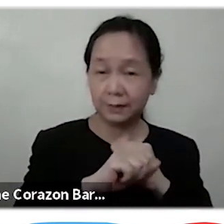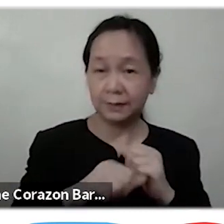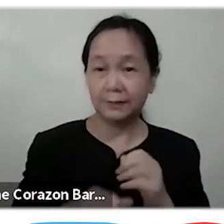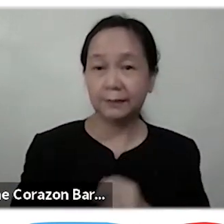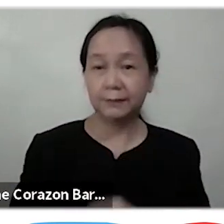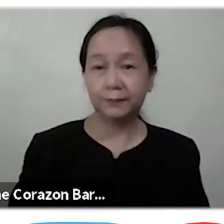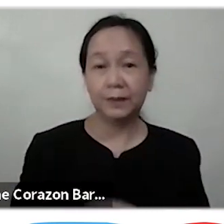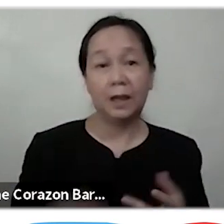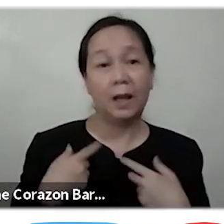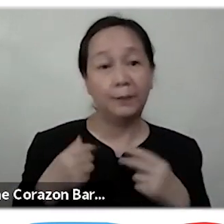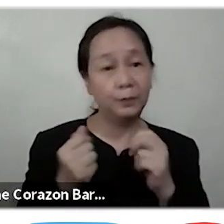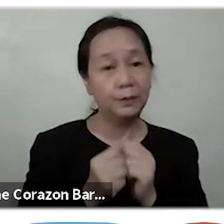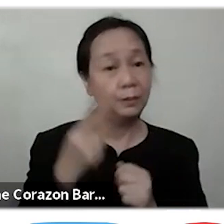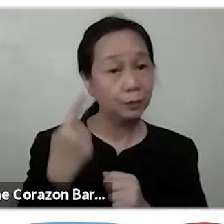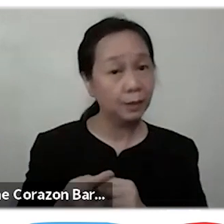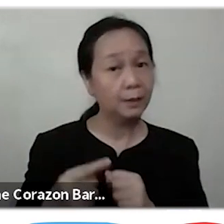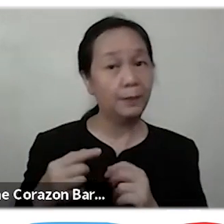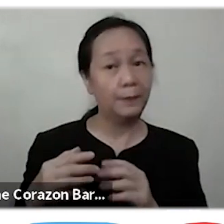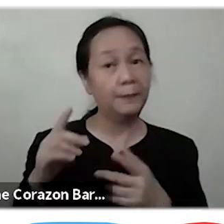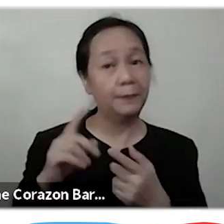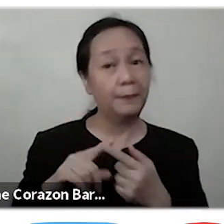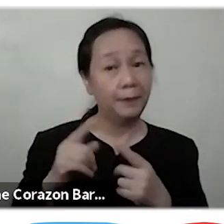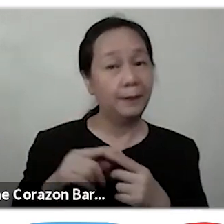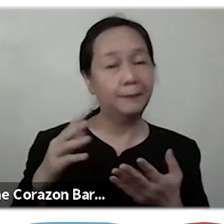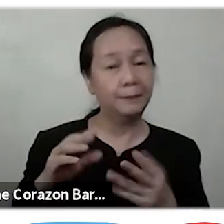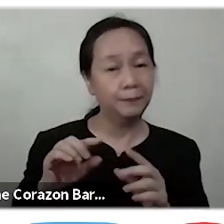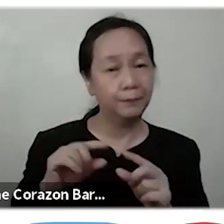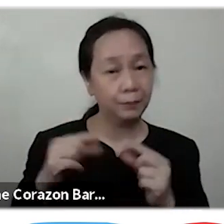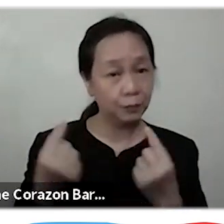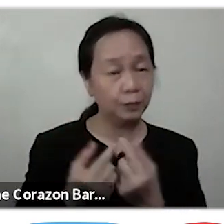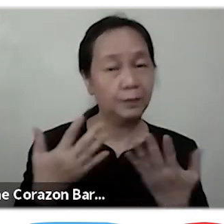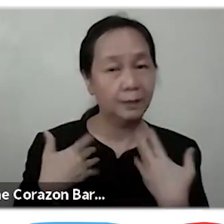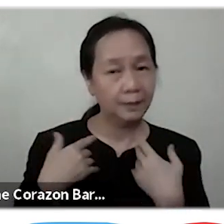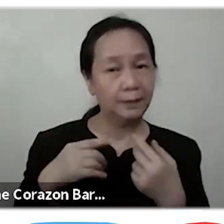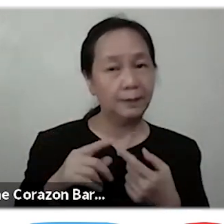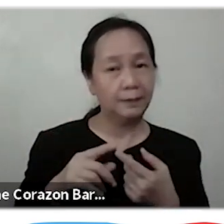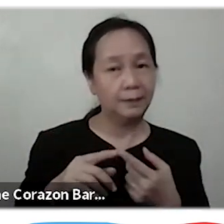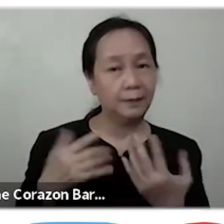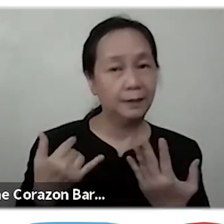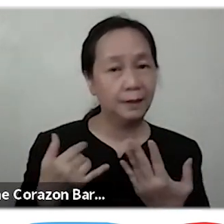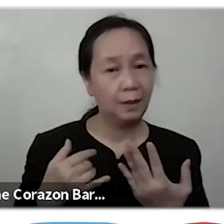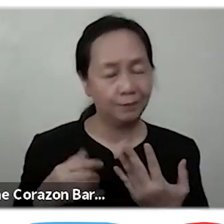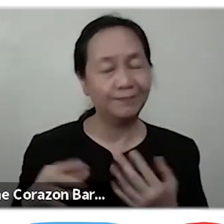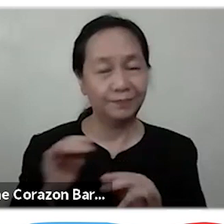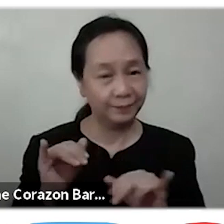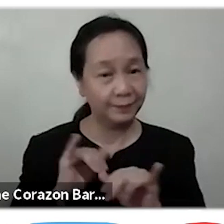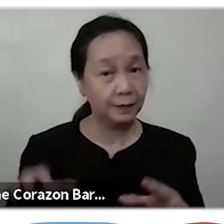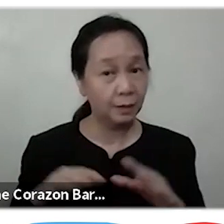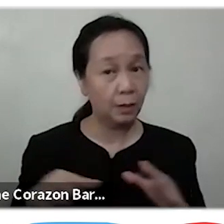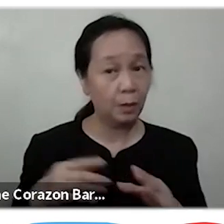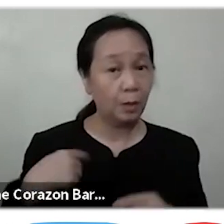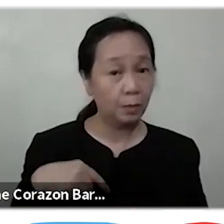with one of my colleague who is also a peer mentor of COVID under 19 initiative, Amrit, we two worked on